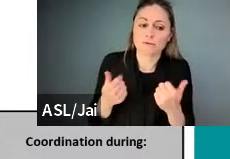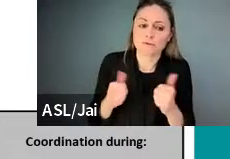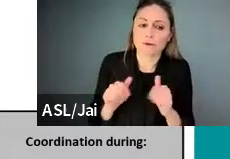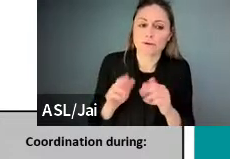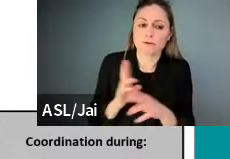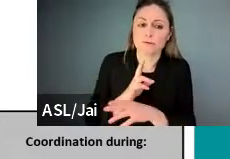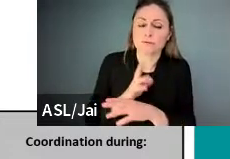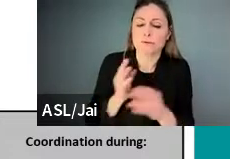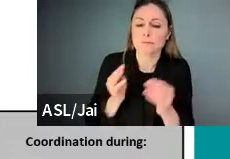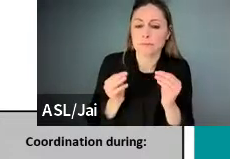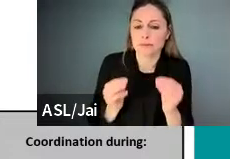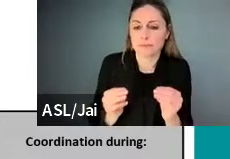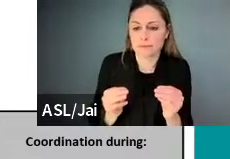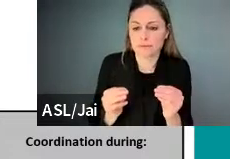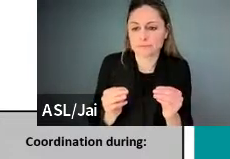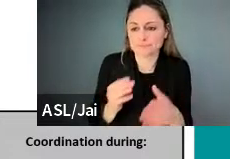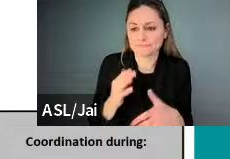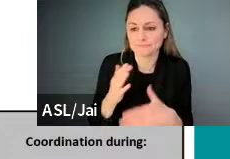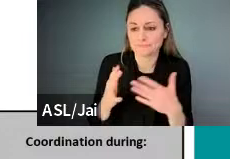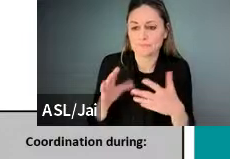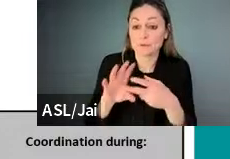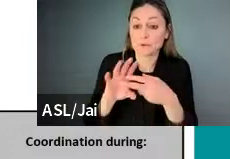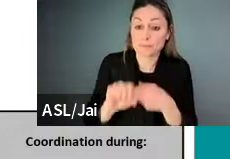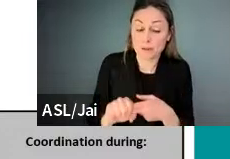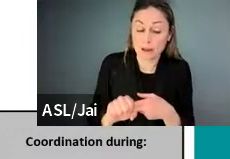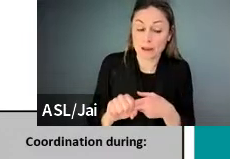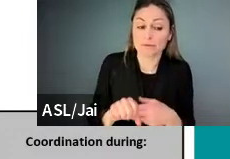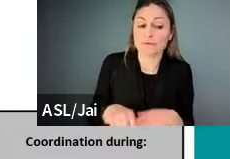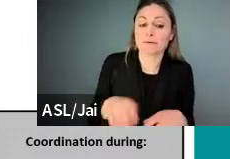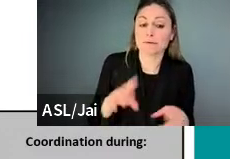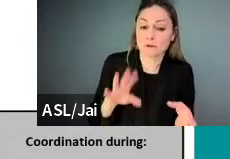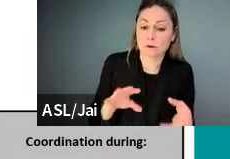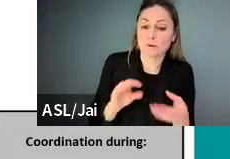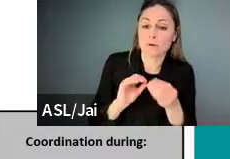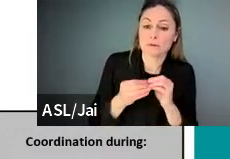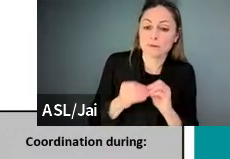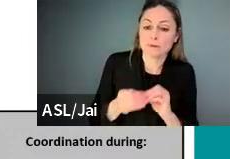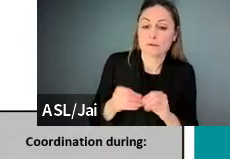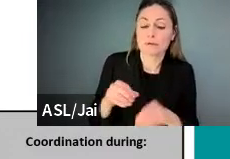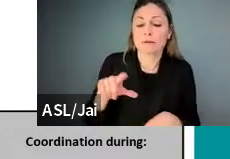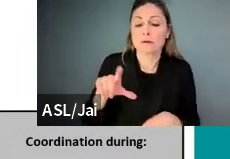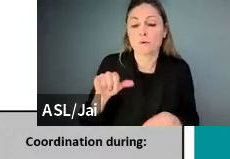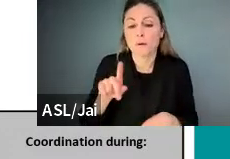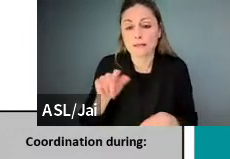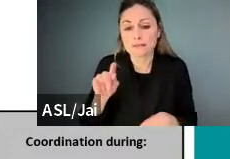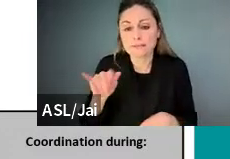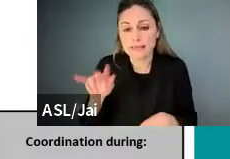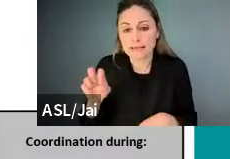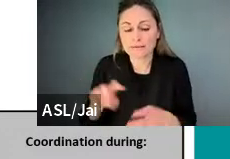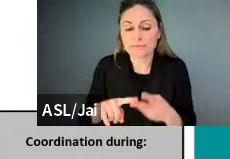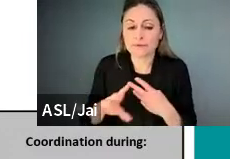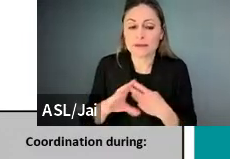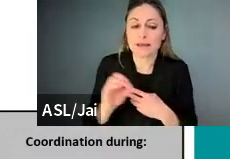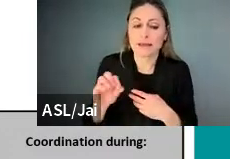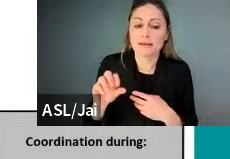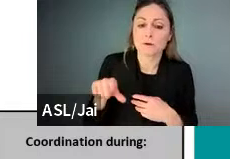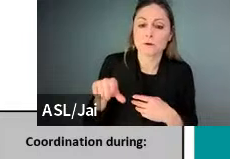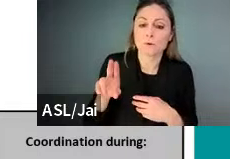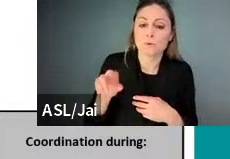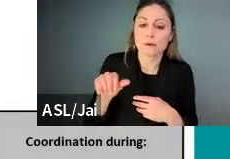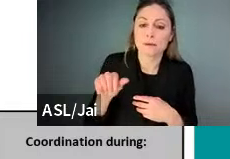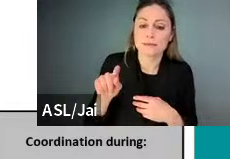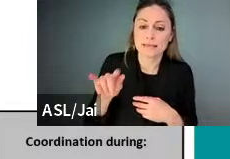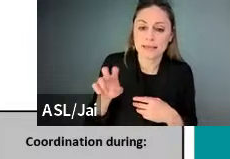method to combine both the quantitative aspects and qualitative aspects that really make the most